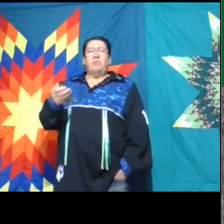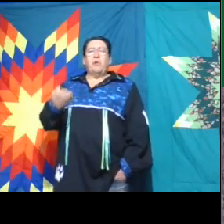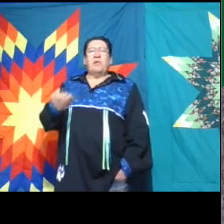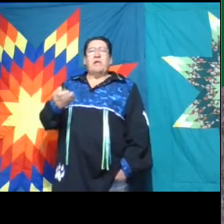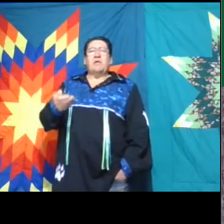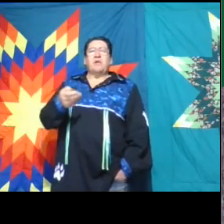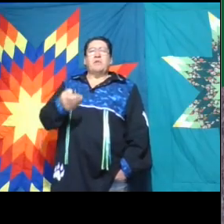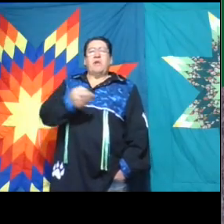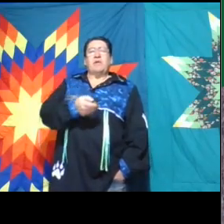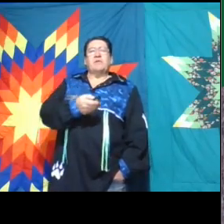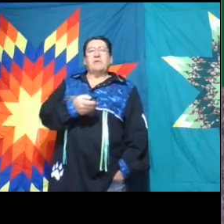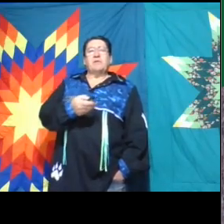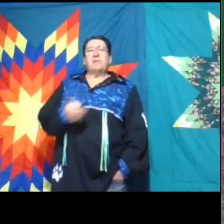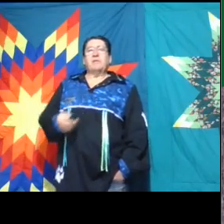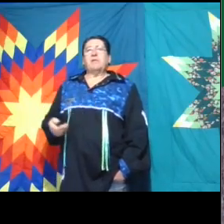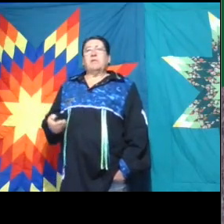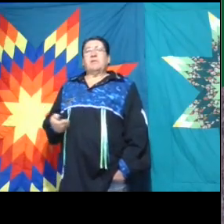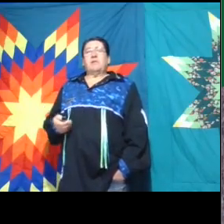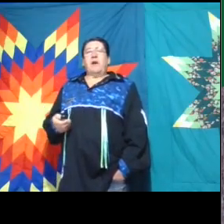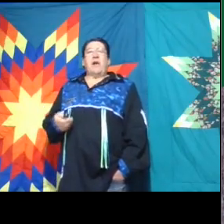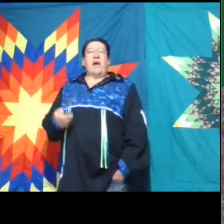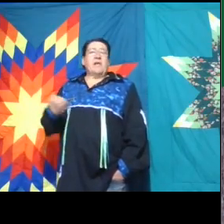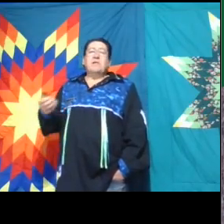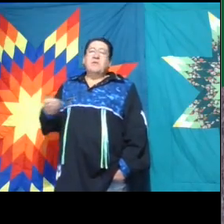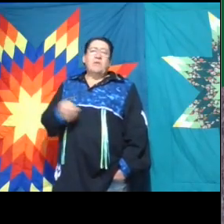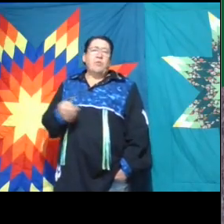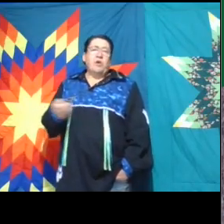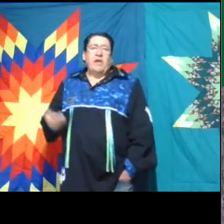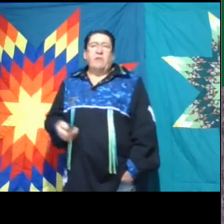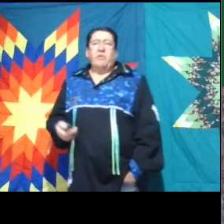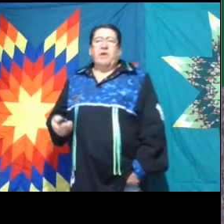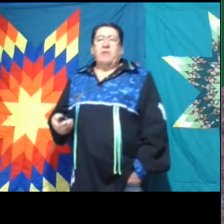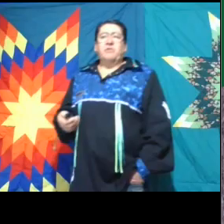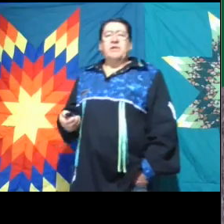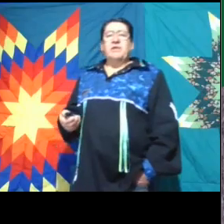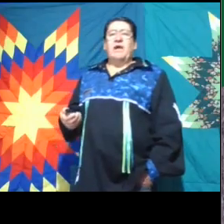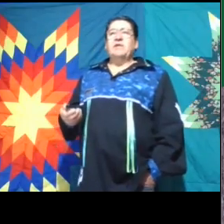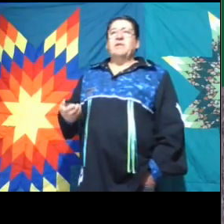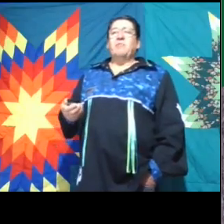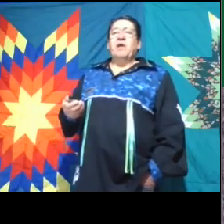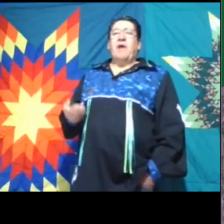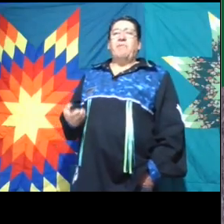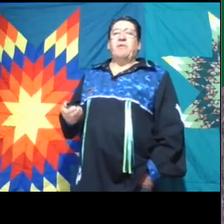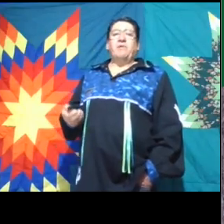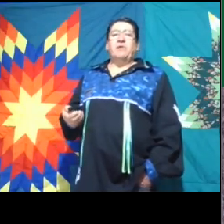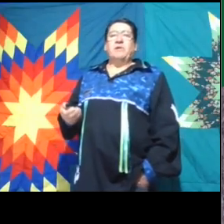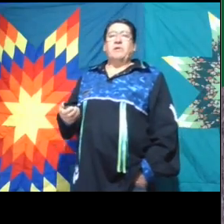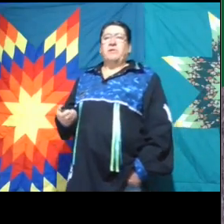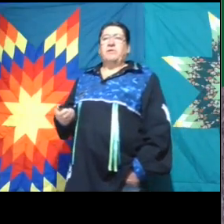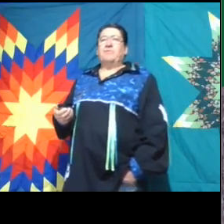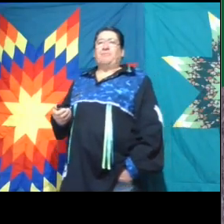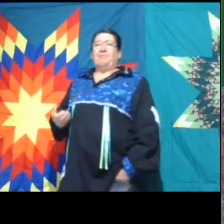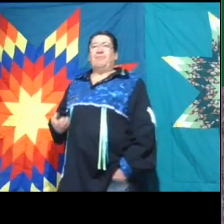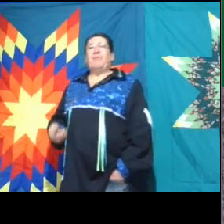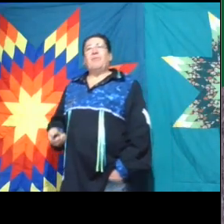learn and build that trust with us. And that's reciprocated. Trust is something you have to earn and